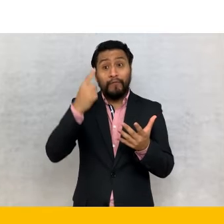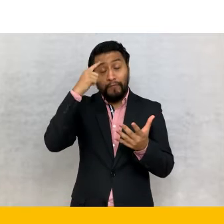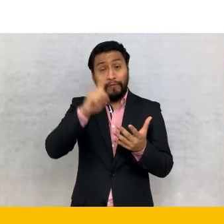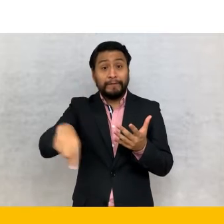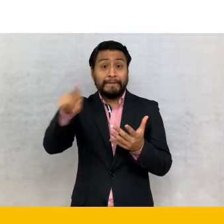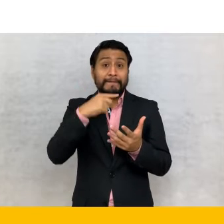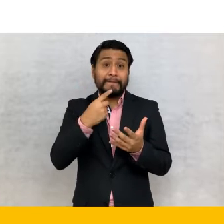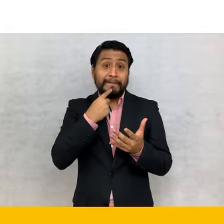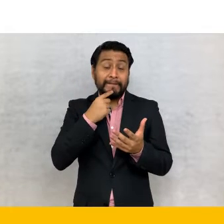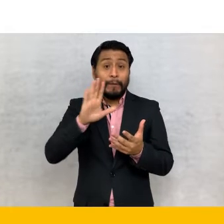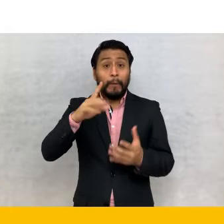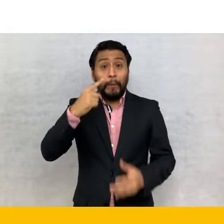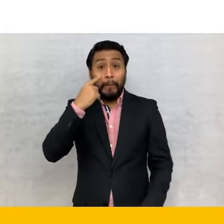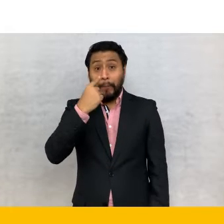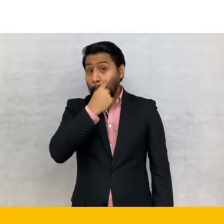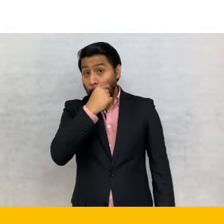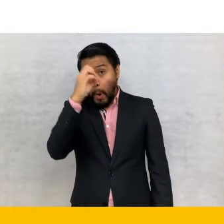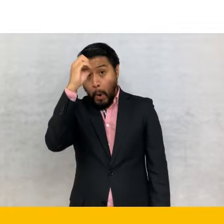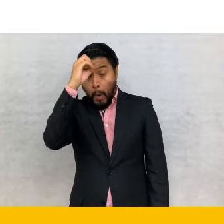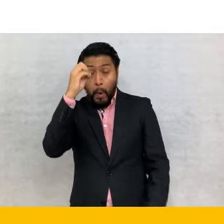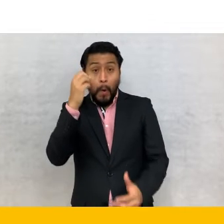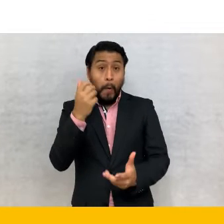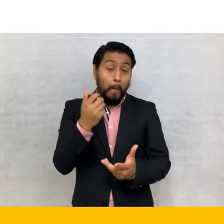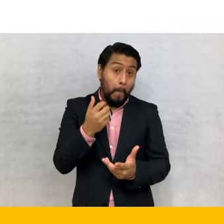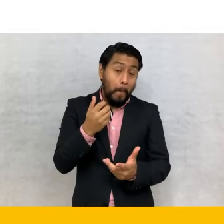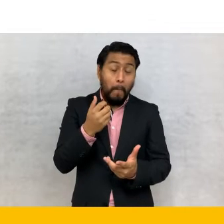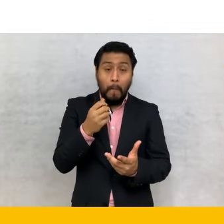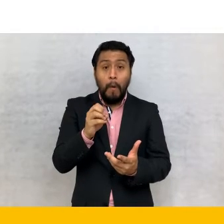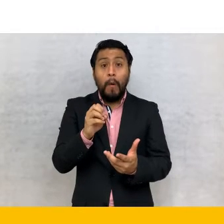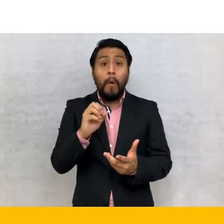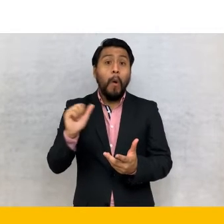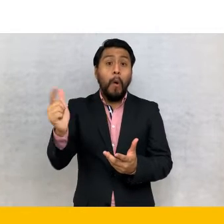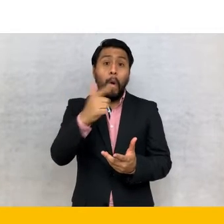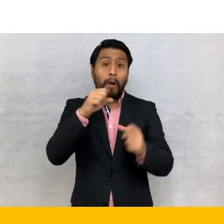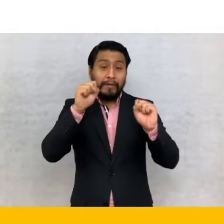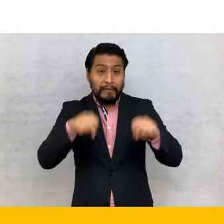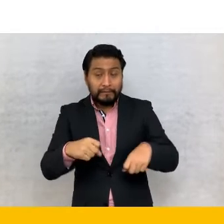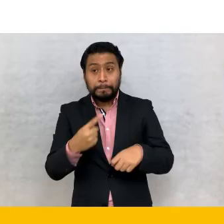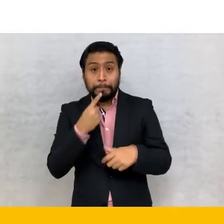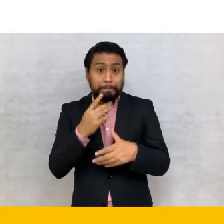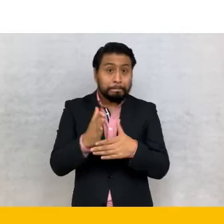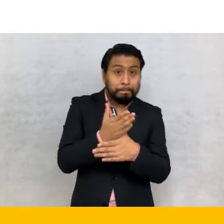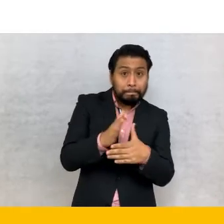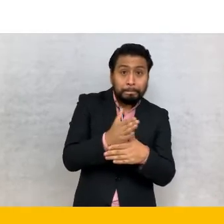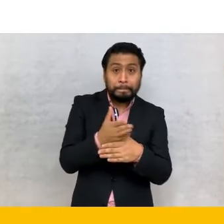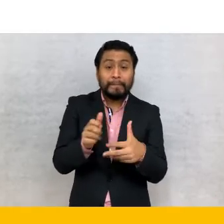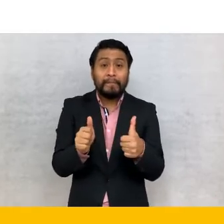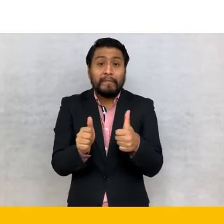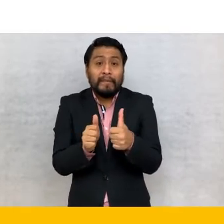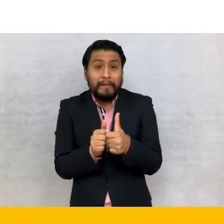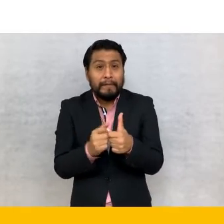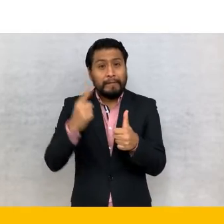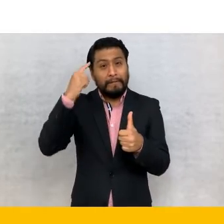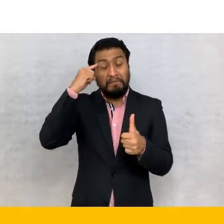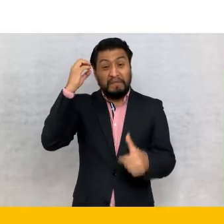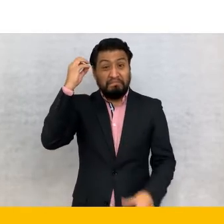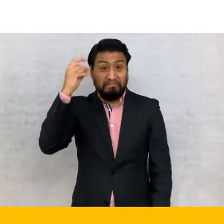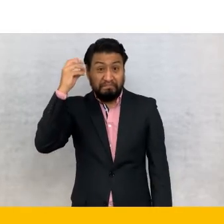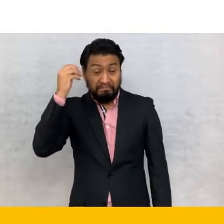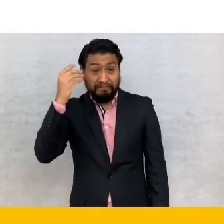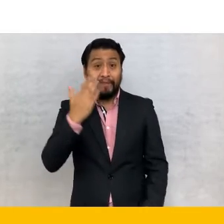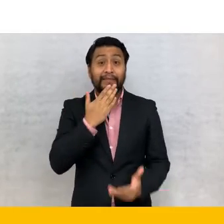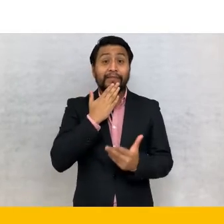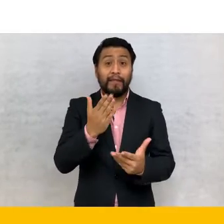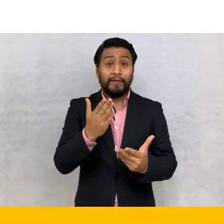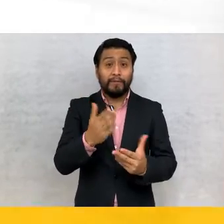debates, points of view, so that we can all nourish ourselves with mutual reflections.